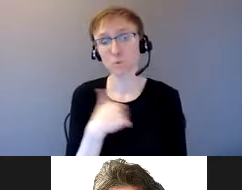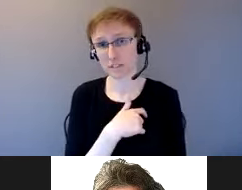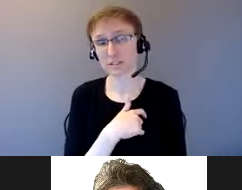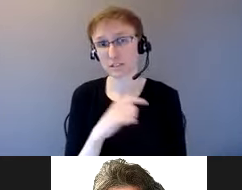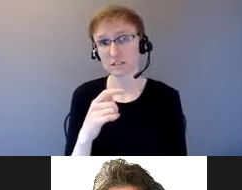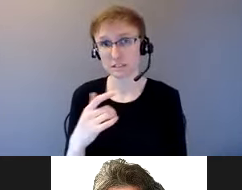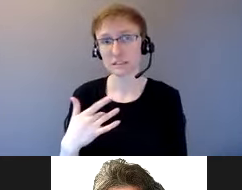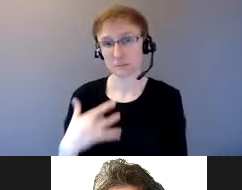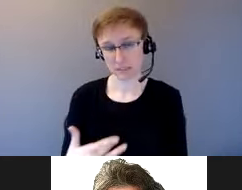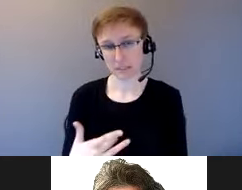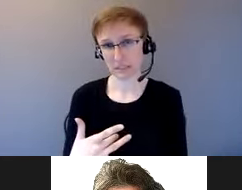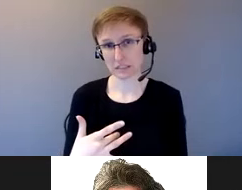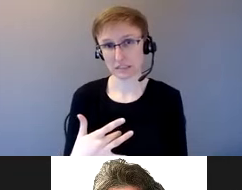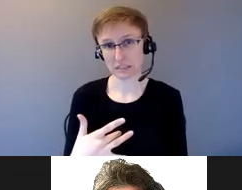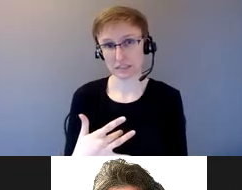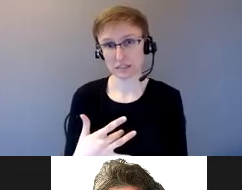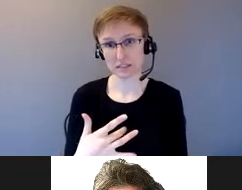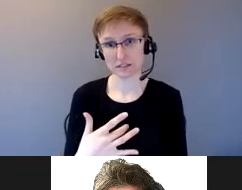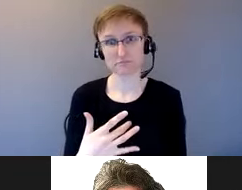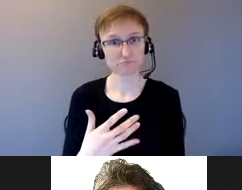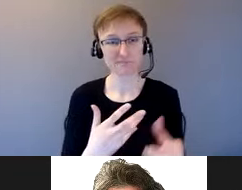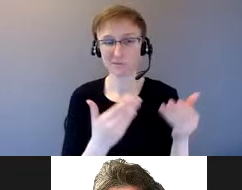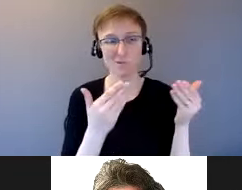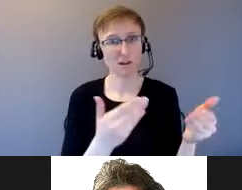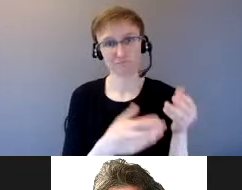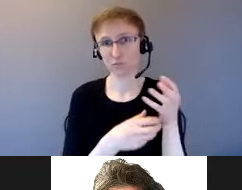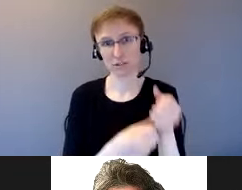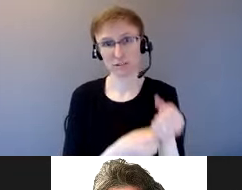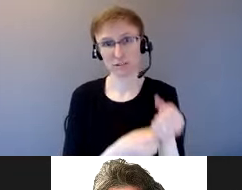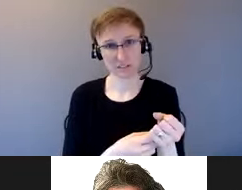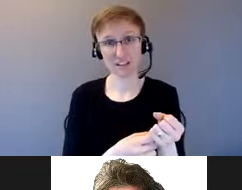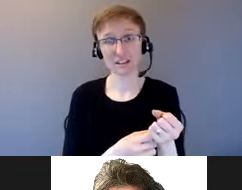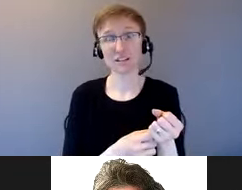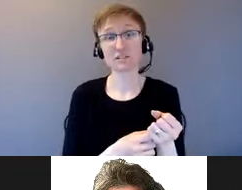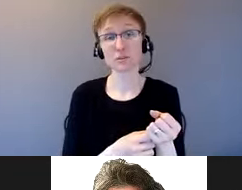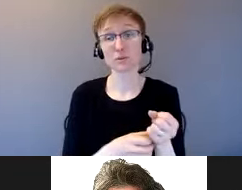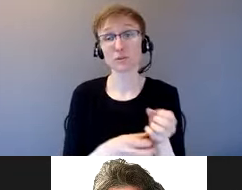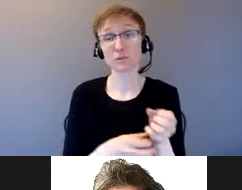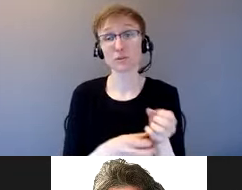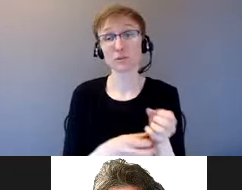individual's representation that they are the appropriate SDM, like we have to take that